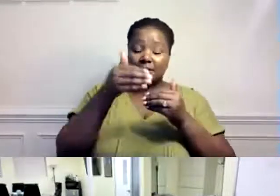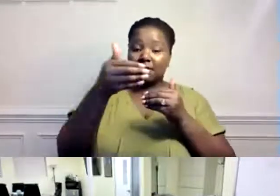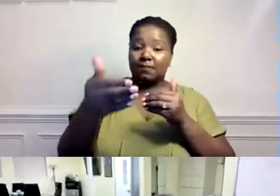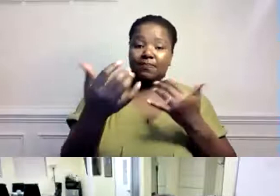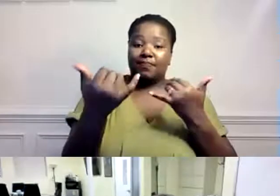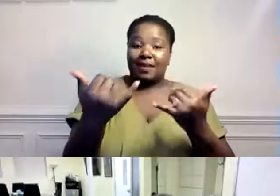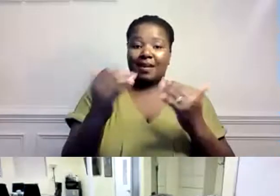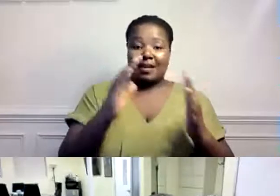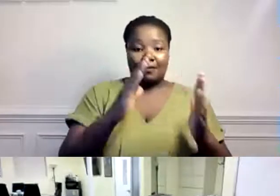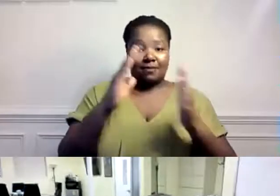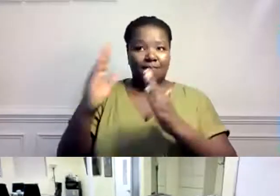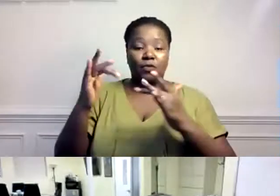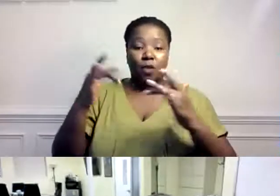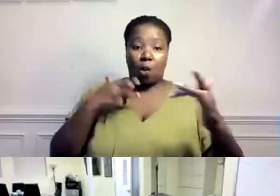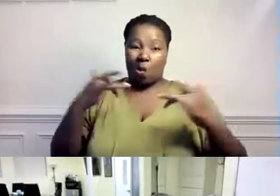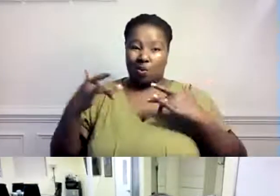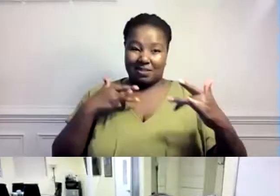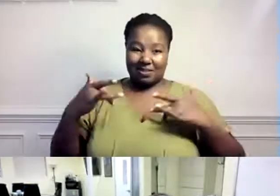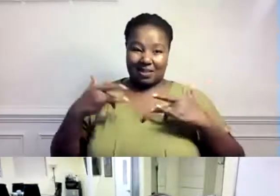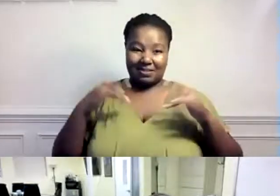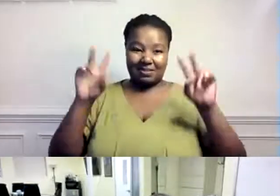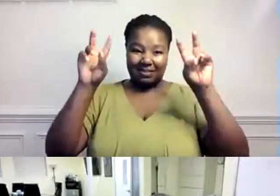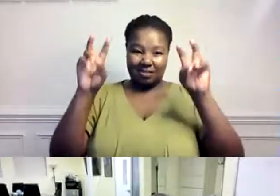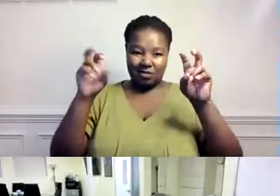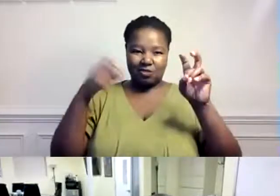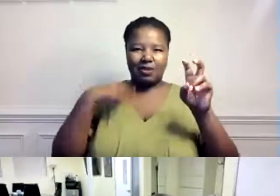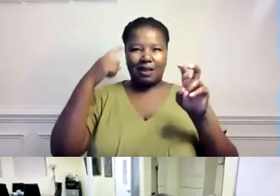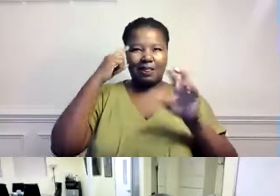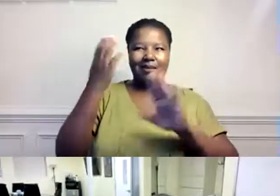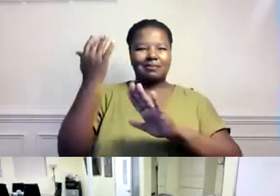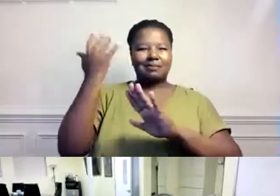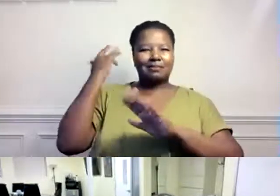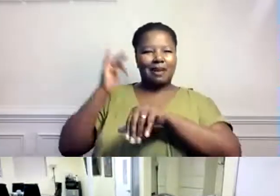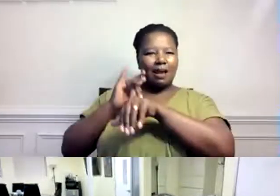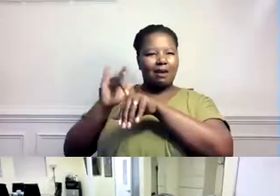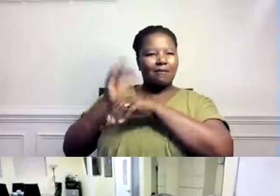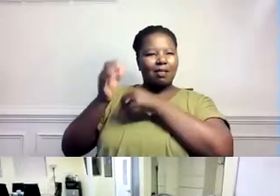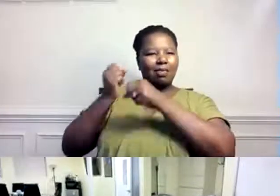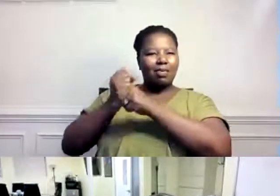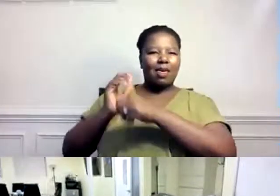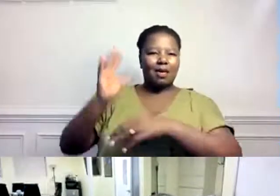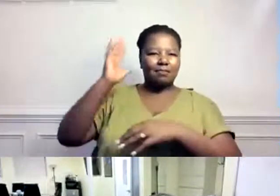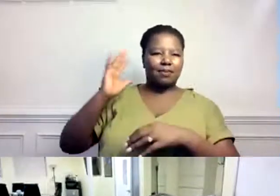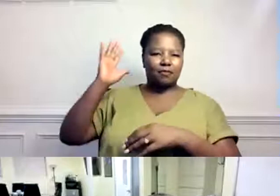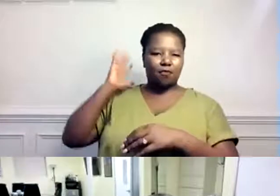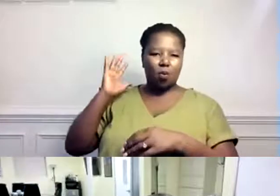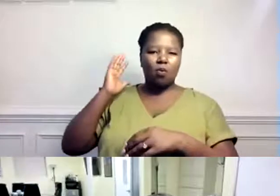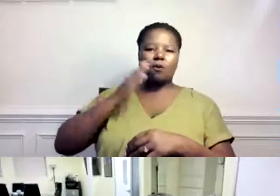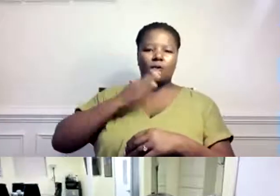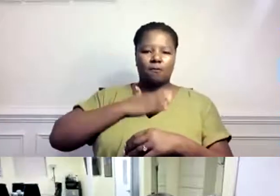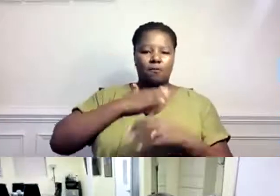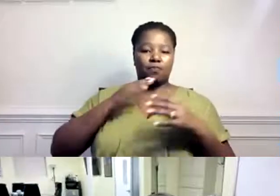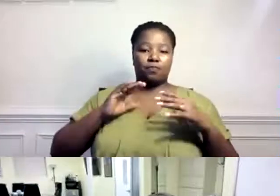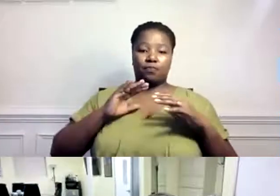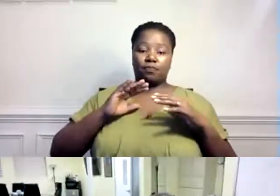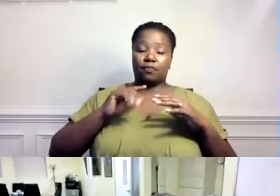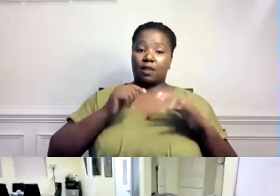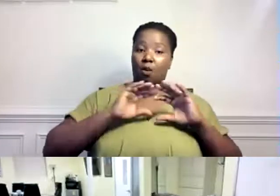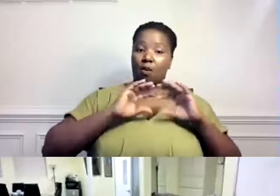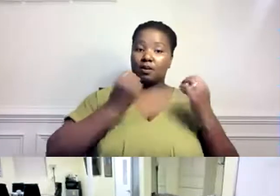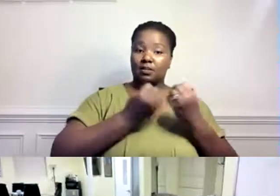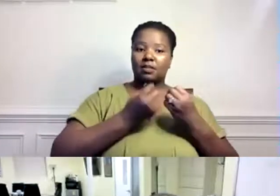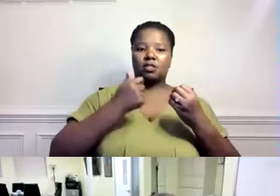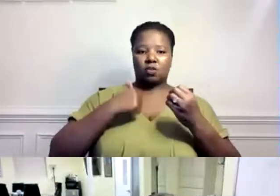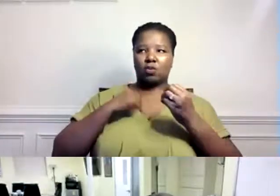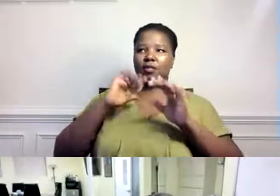that over the year, when I reflect on what we did here at my organization, we try to communicate with families often and